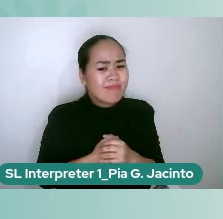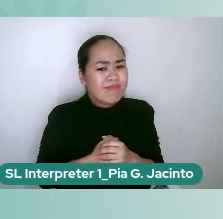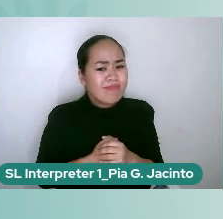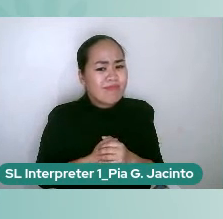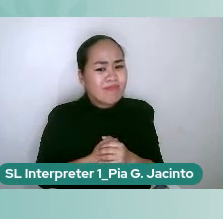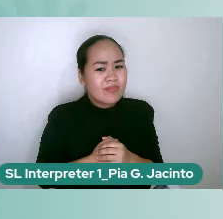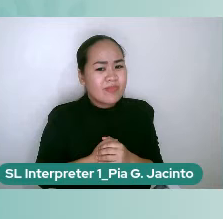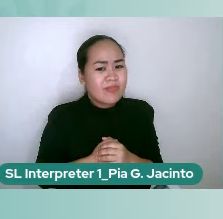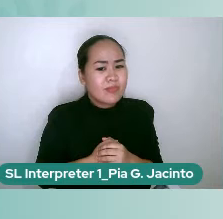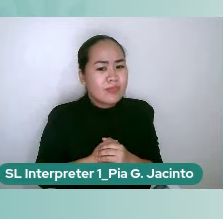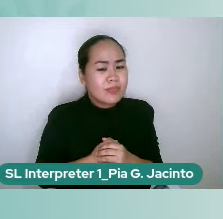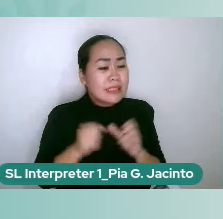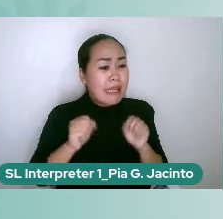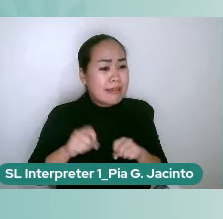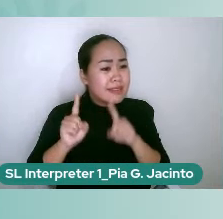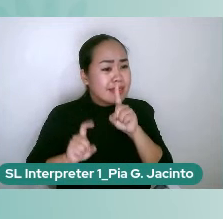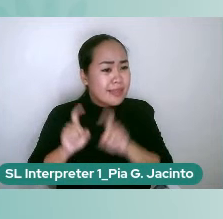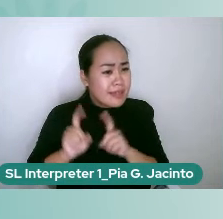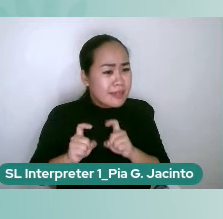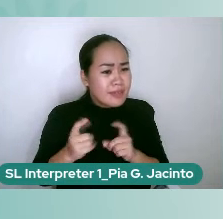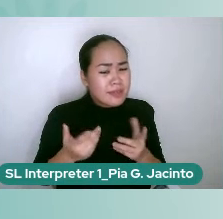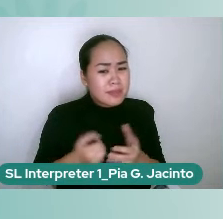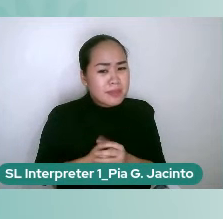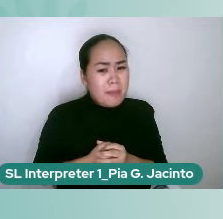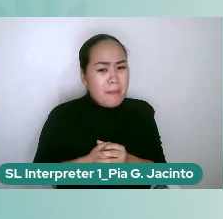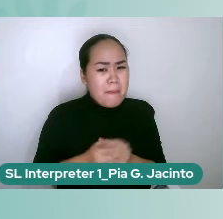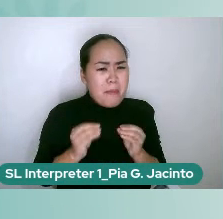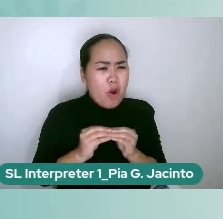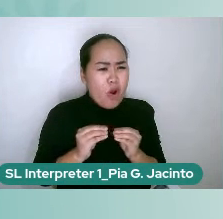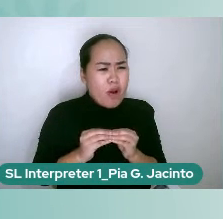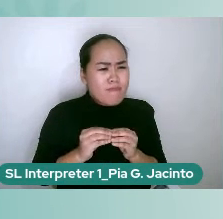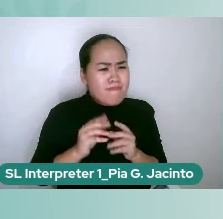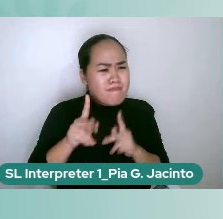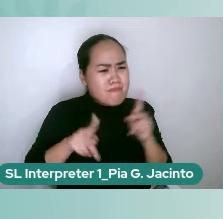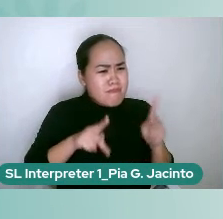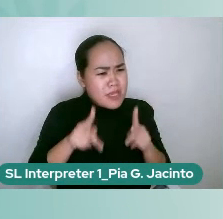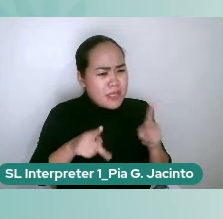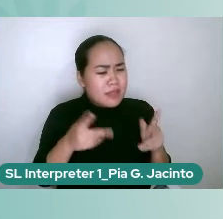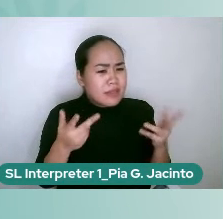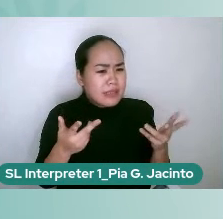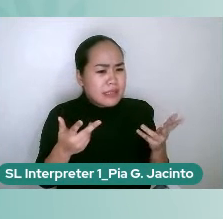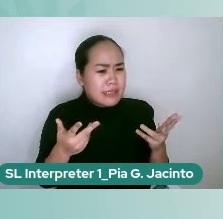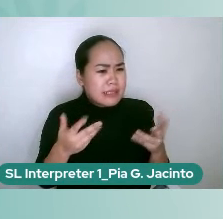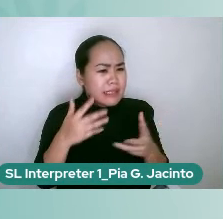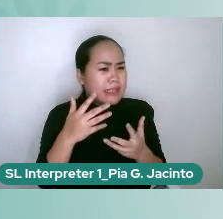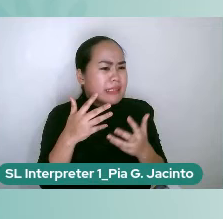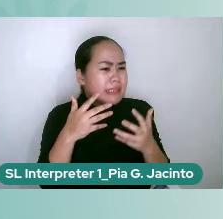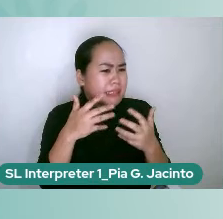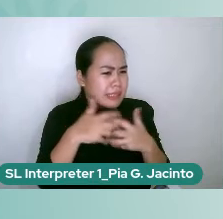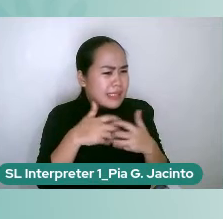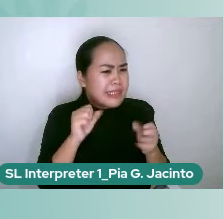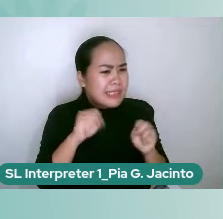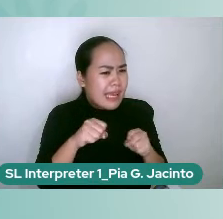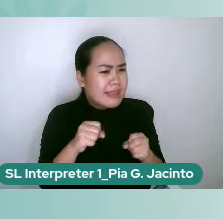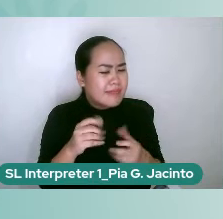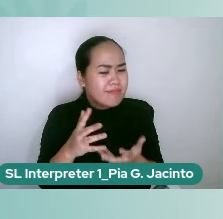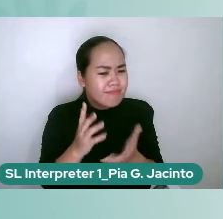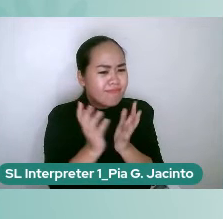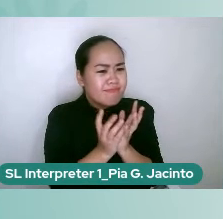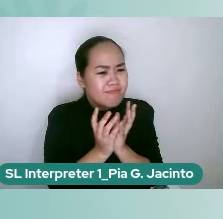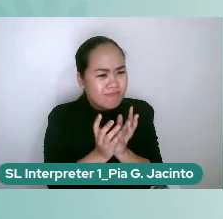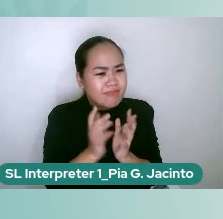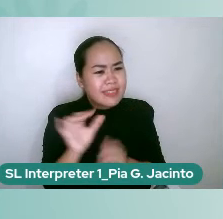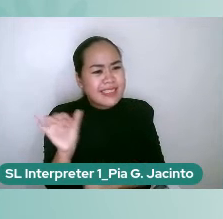to screening more of the population, but also within countries as we are seeing in